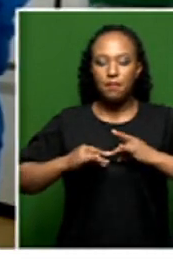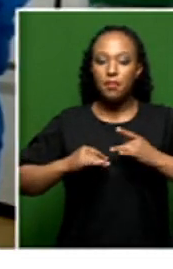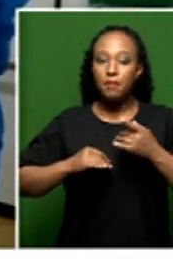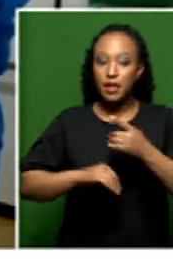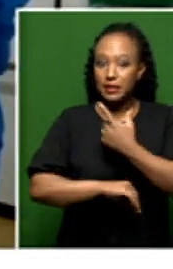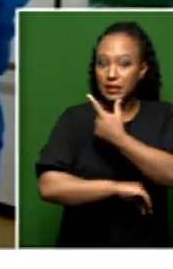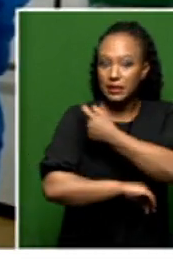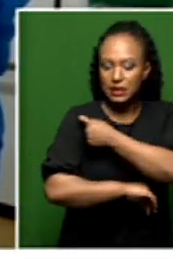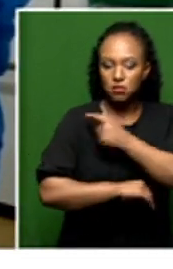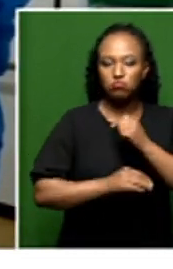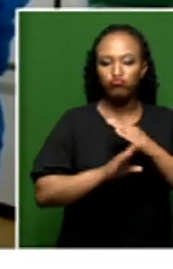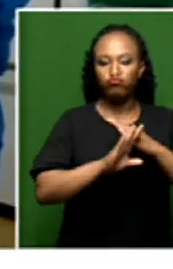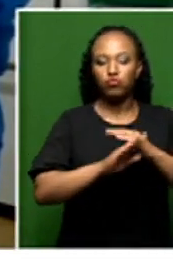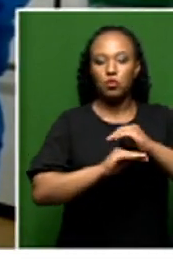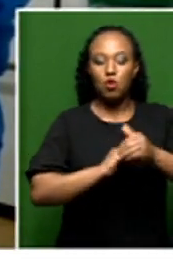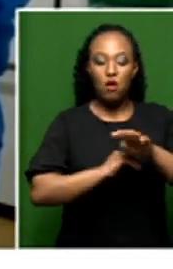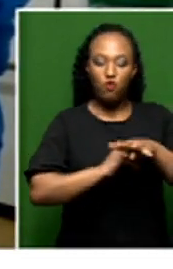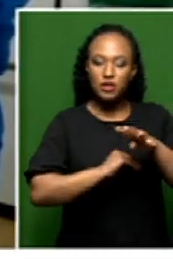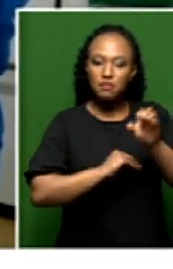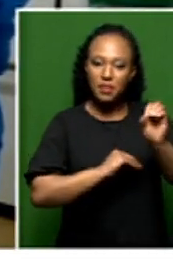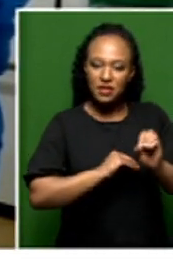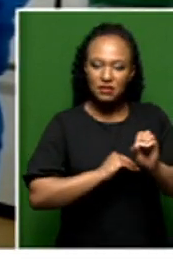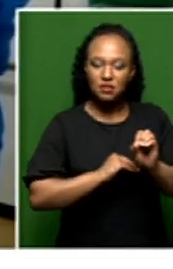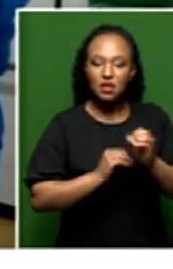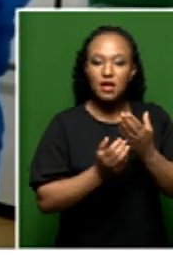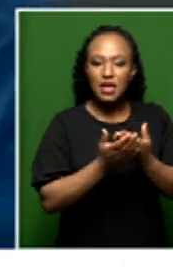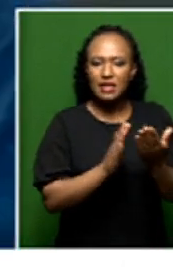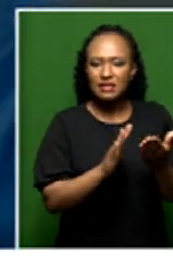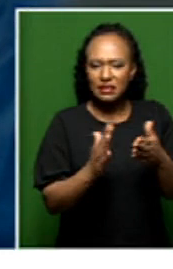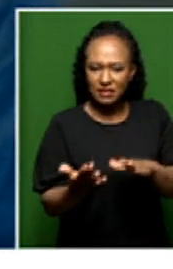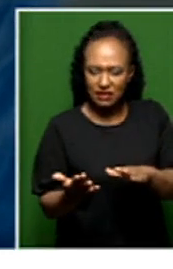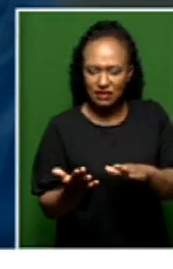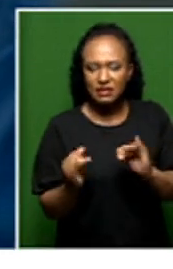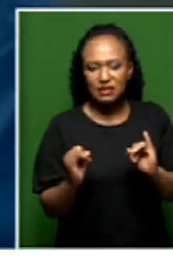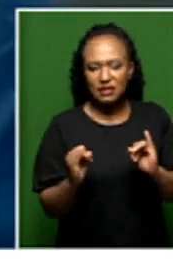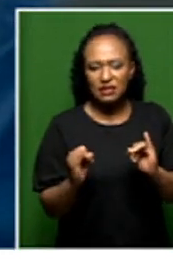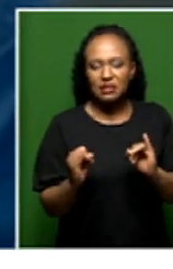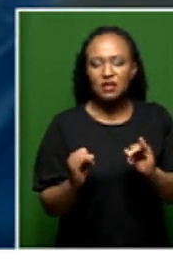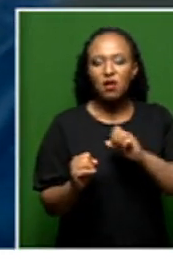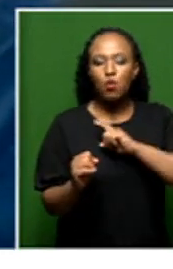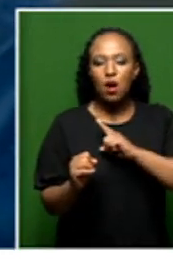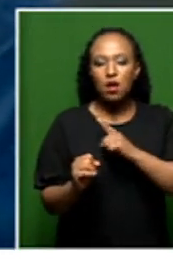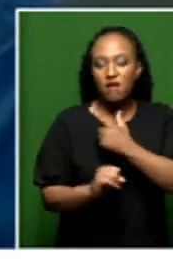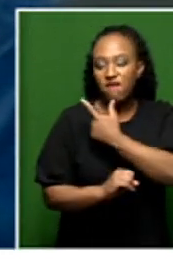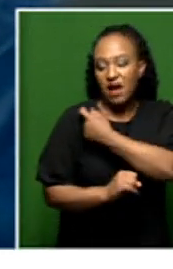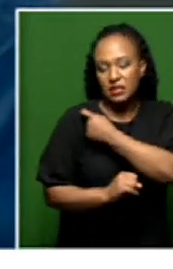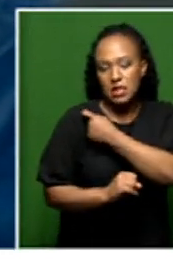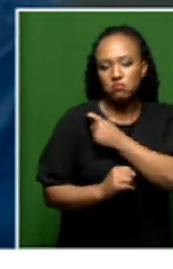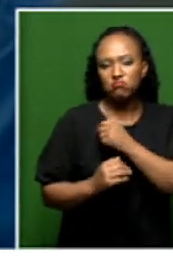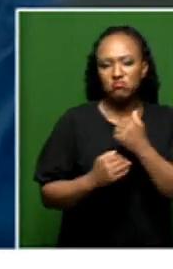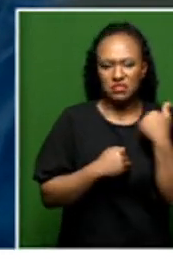while the unvaccinated are at 14 times greater risk of dying from COVID-19 than their vaccinated